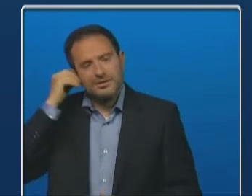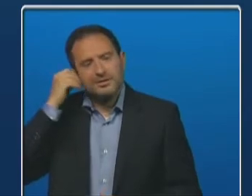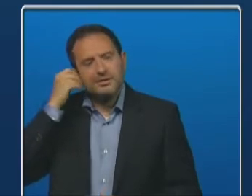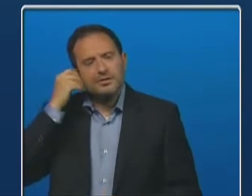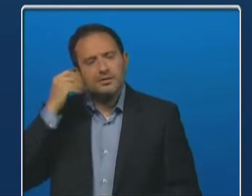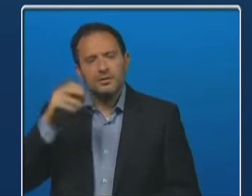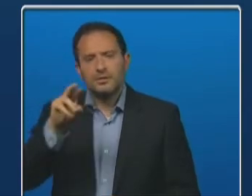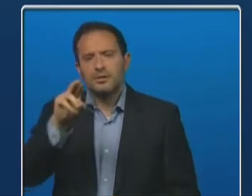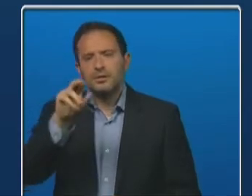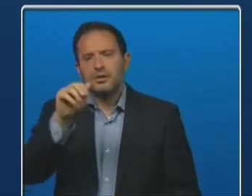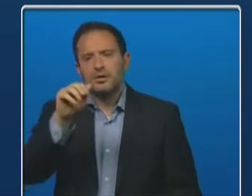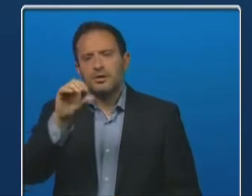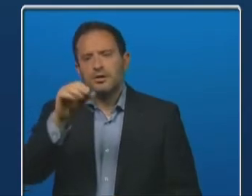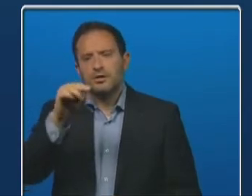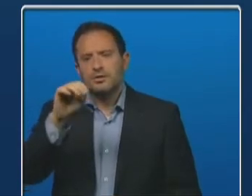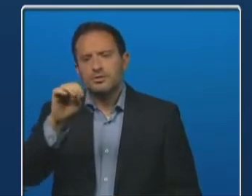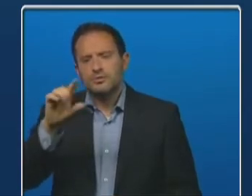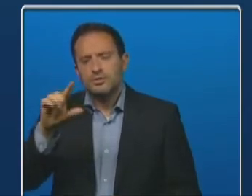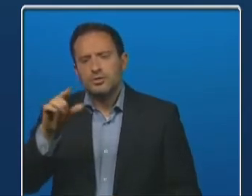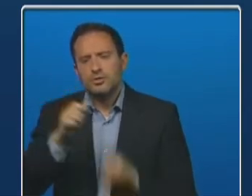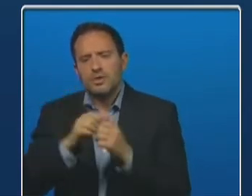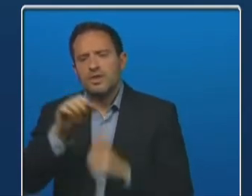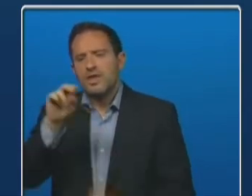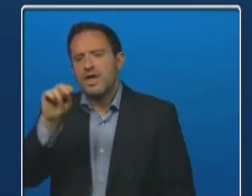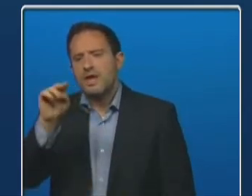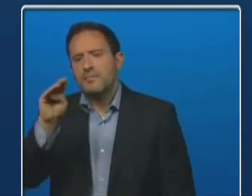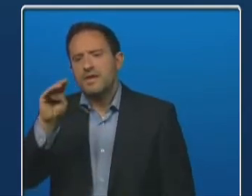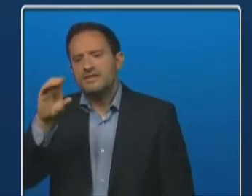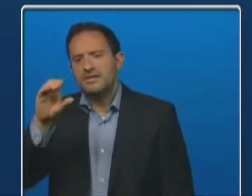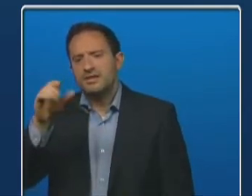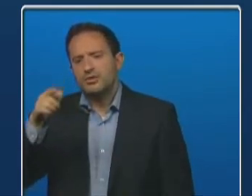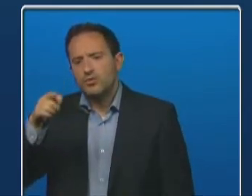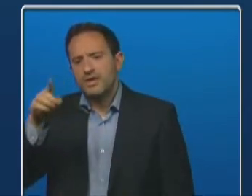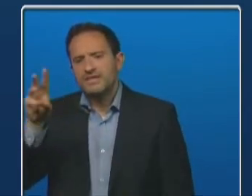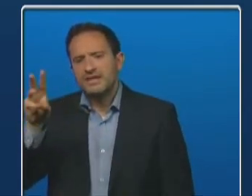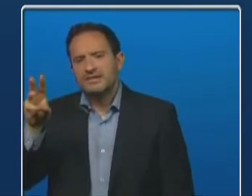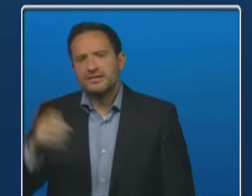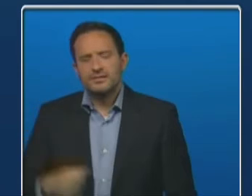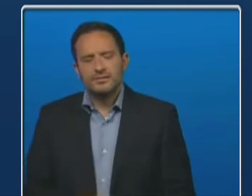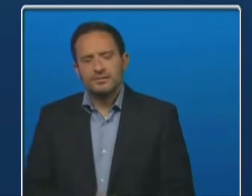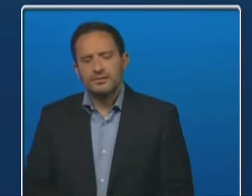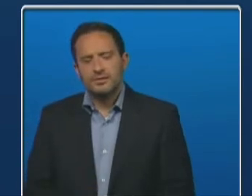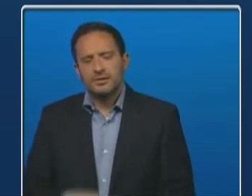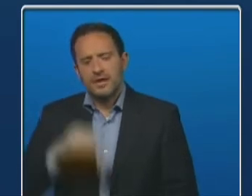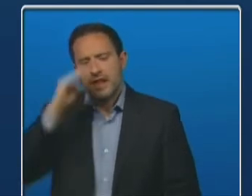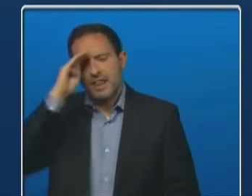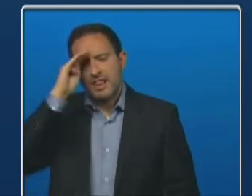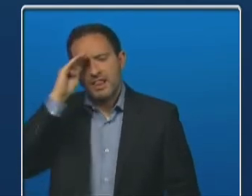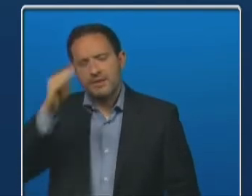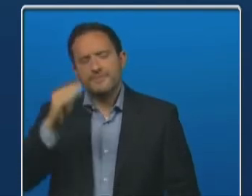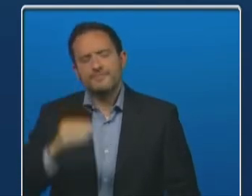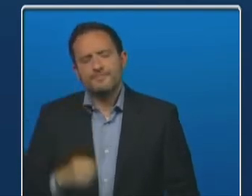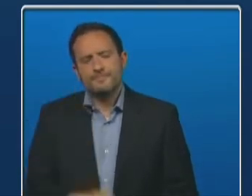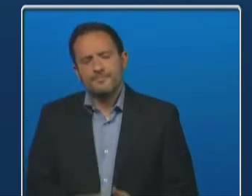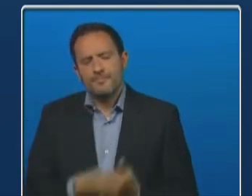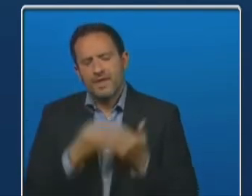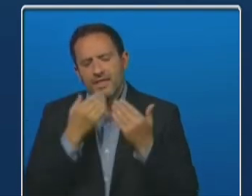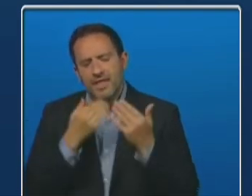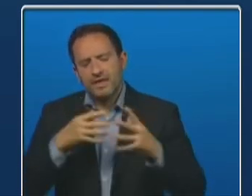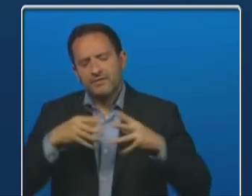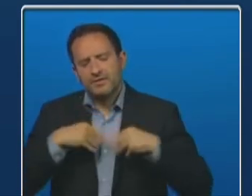Rachel Hoffmeyer with NBC 26. Your line is open. Hi, thank you guys so much for taking